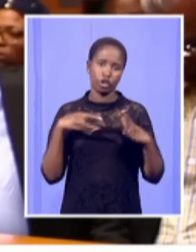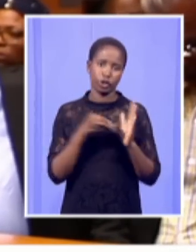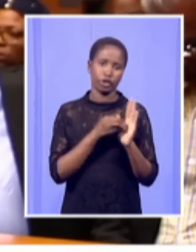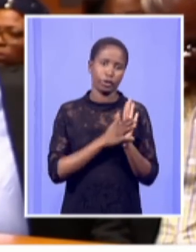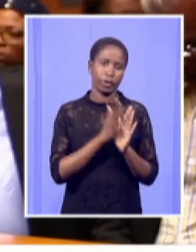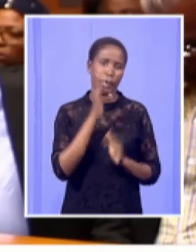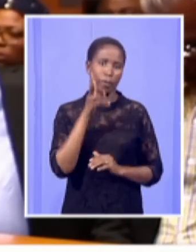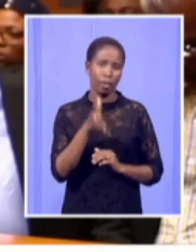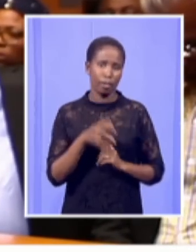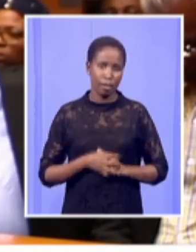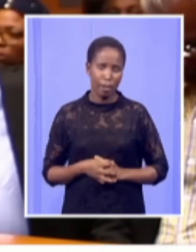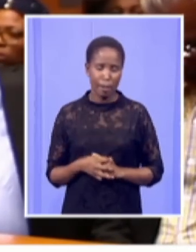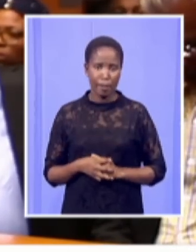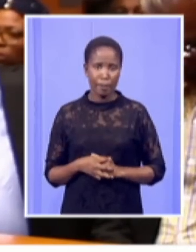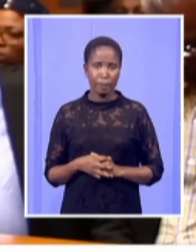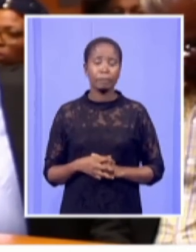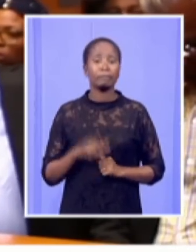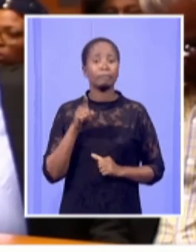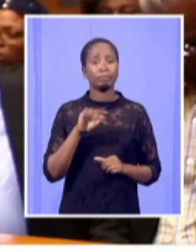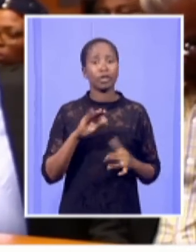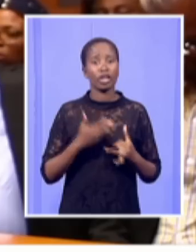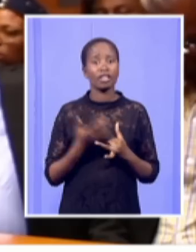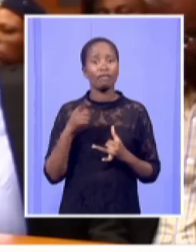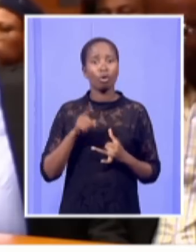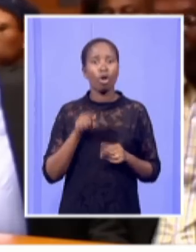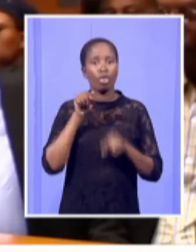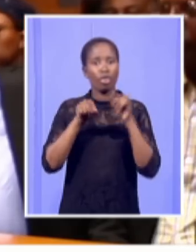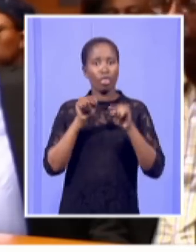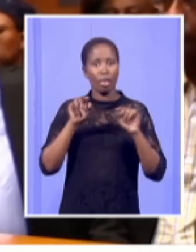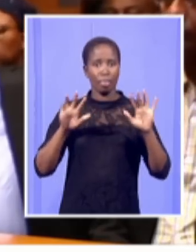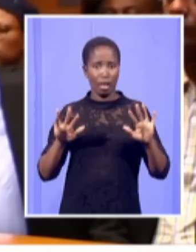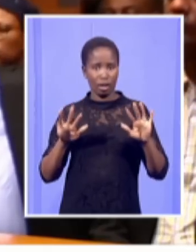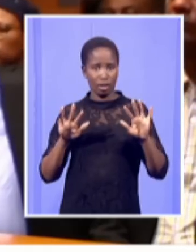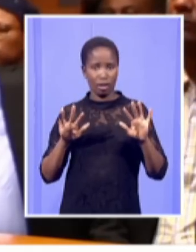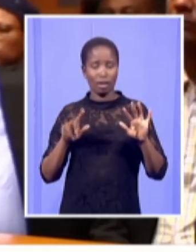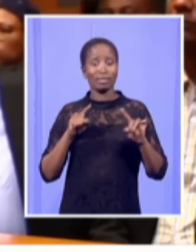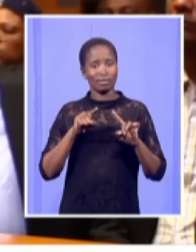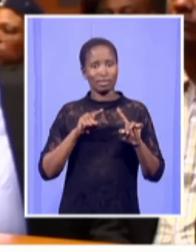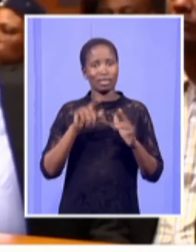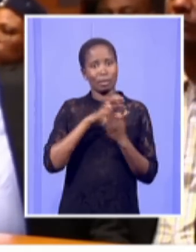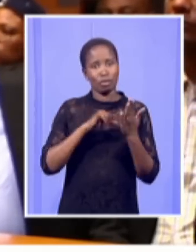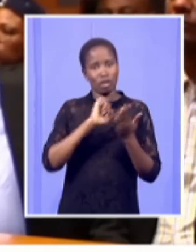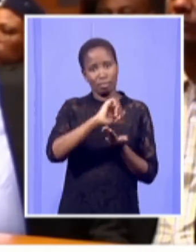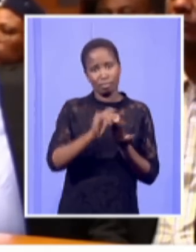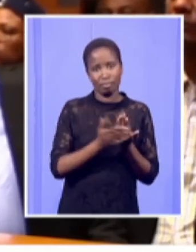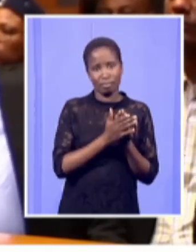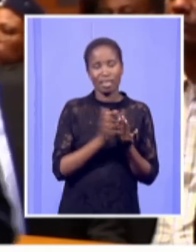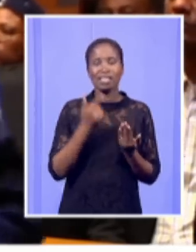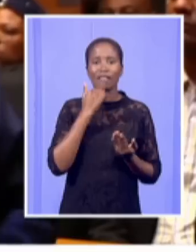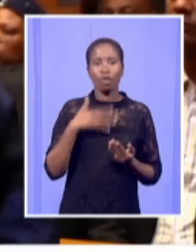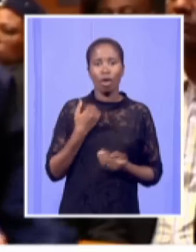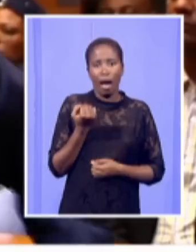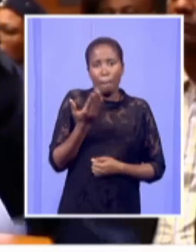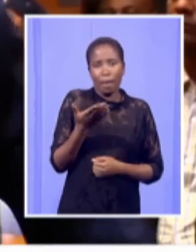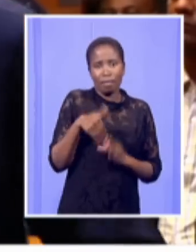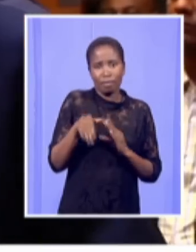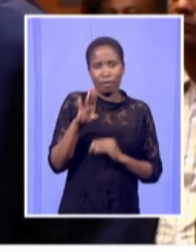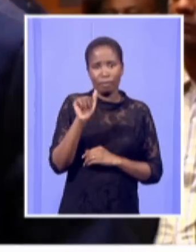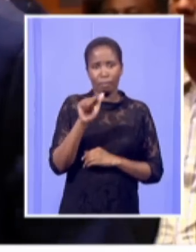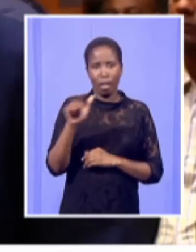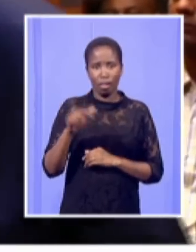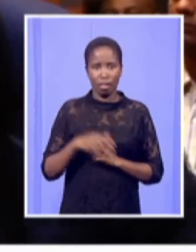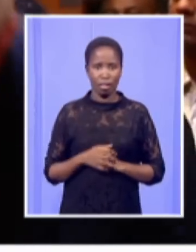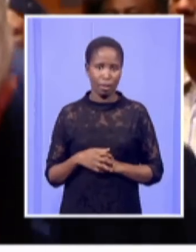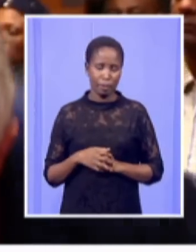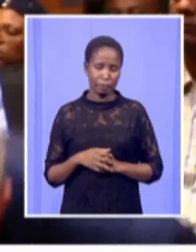That is then the case for accused 9 in support of his application for bail. I thank you, Your Worship. Thank you. Would you please stand